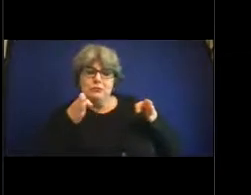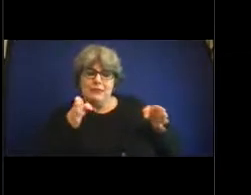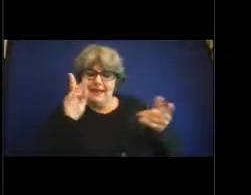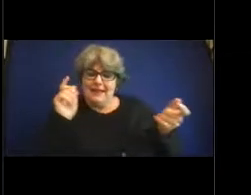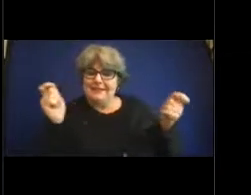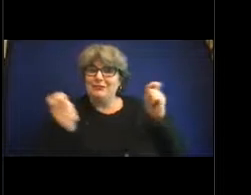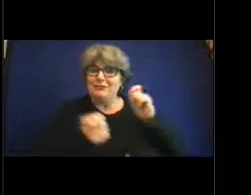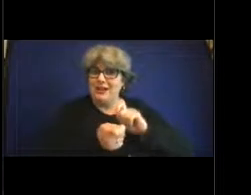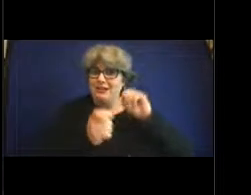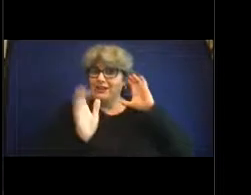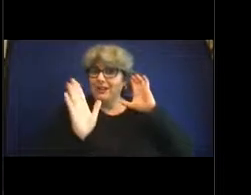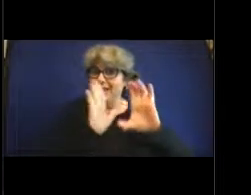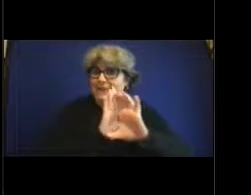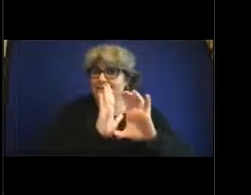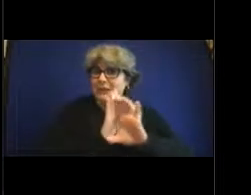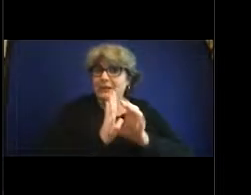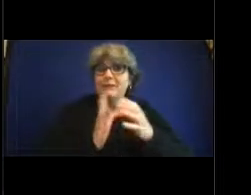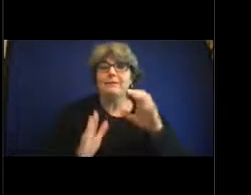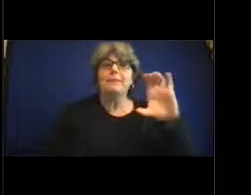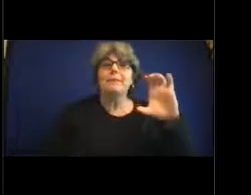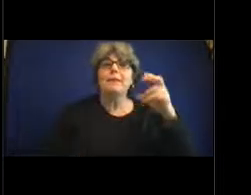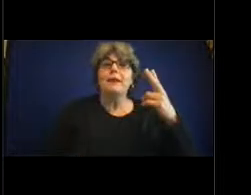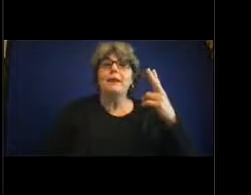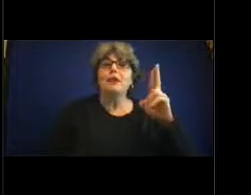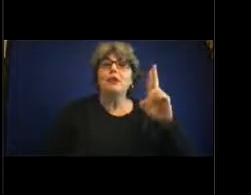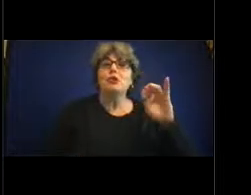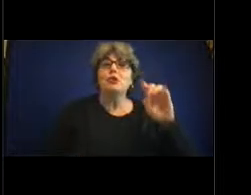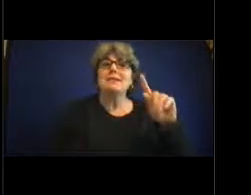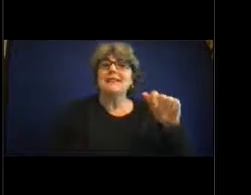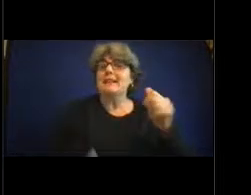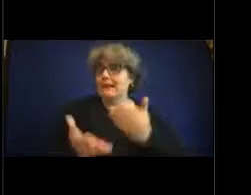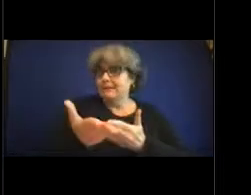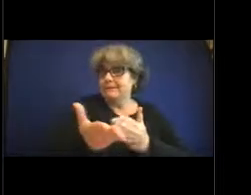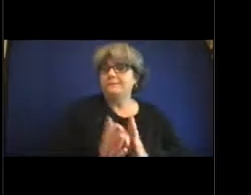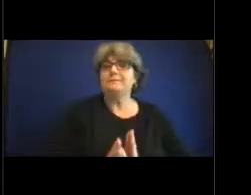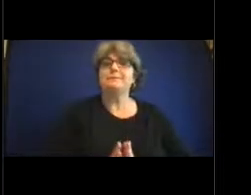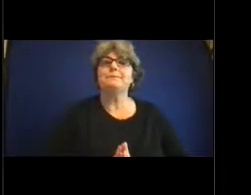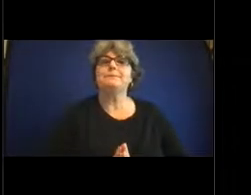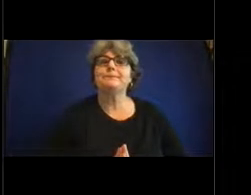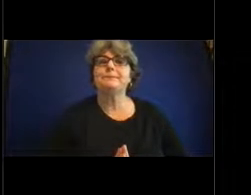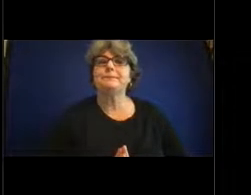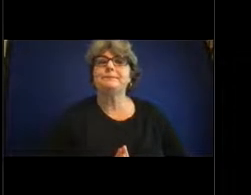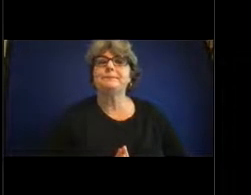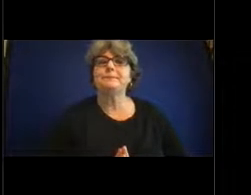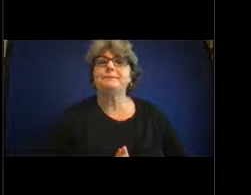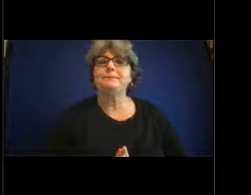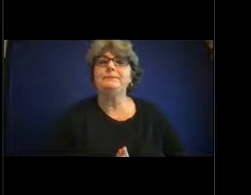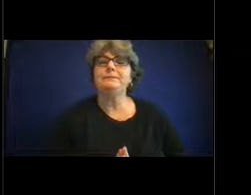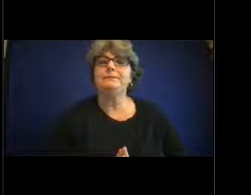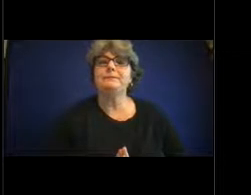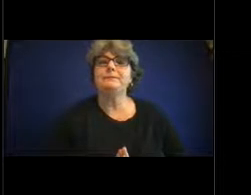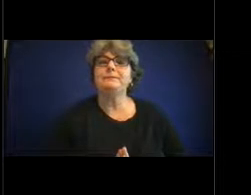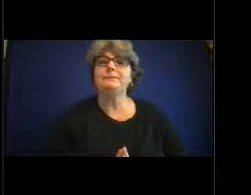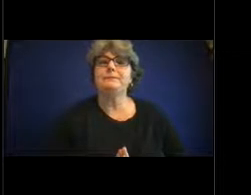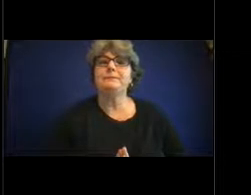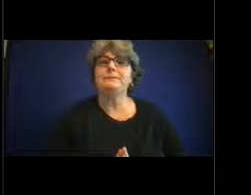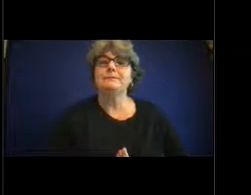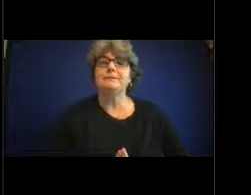this photo. What about you, Christina? What do you see? Let's see. I really like this word